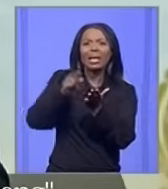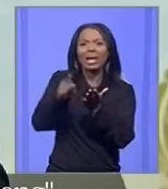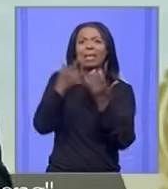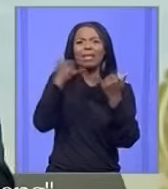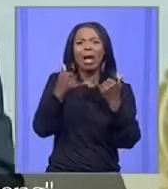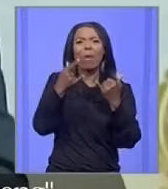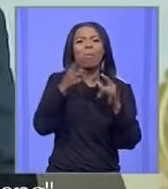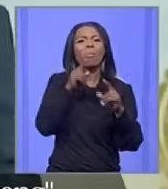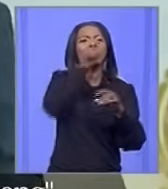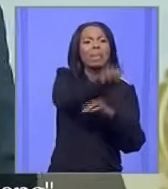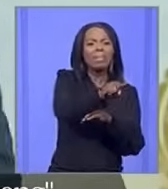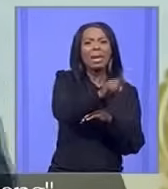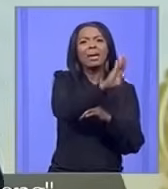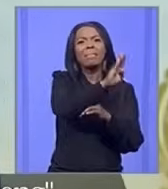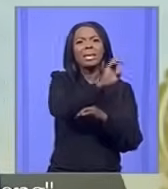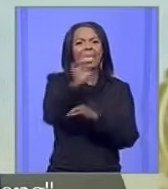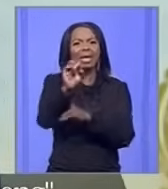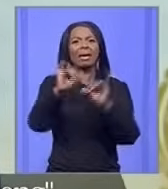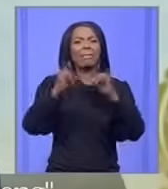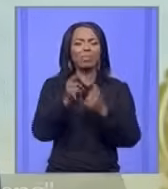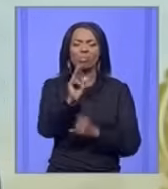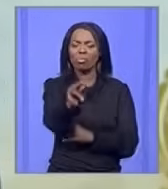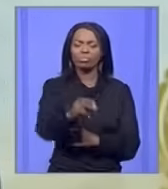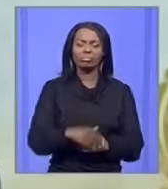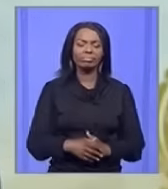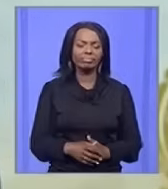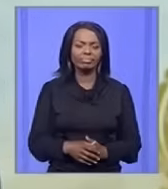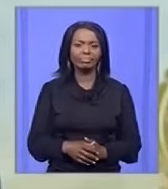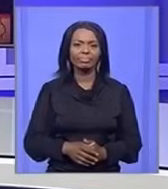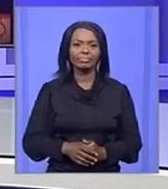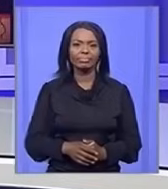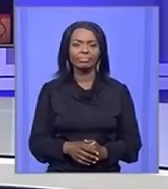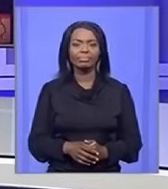niyoku-beef up i-BEE companies.